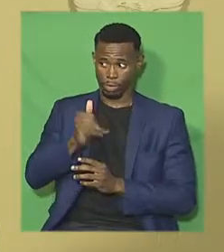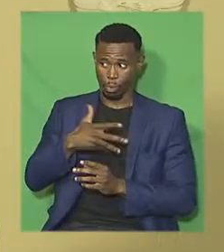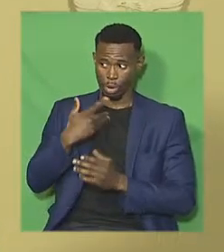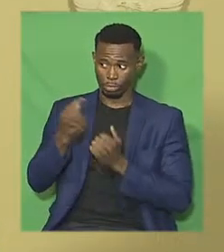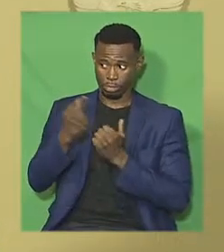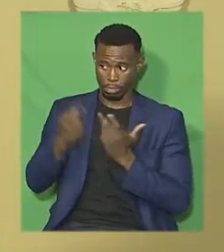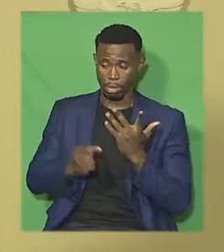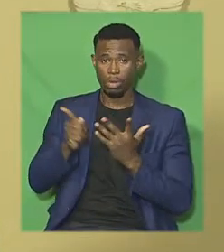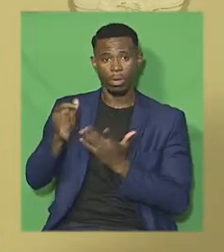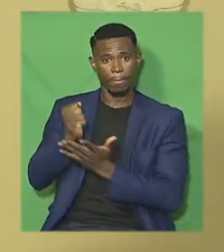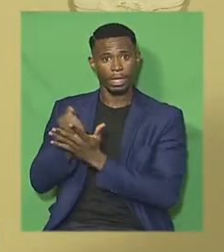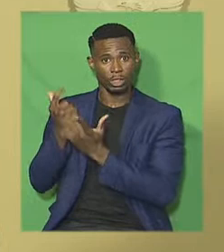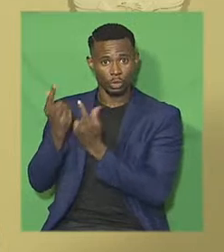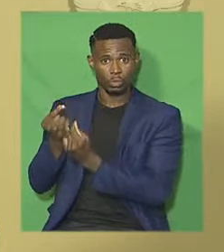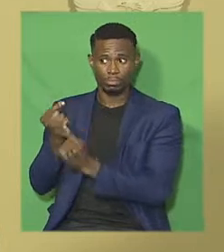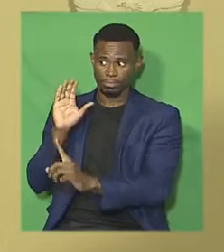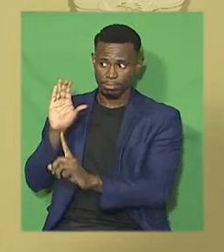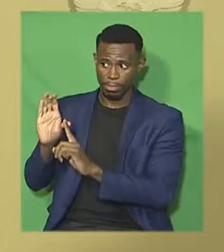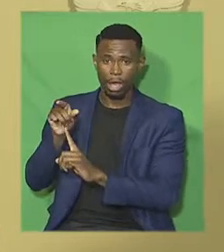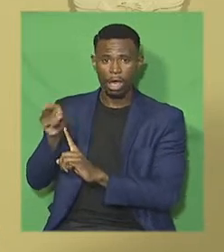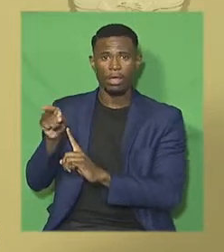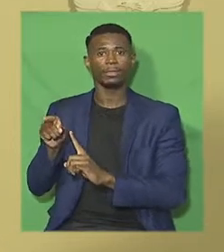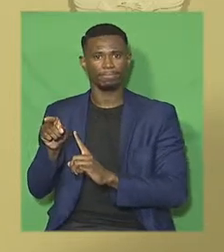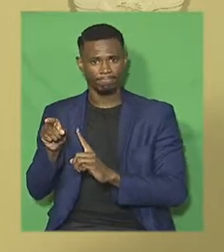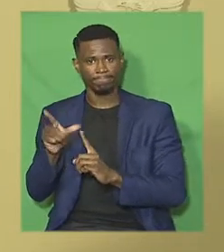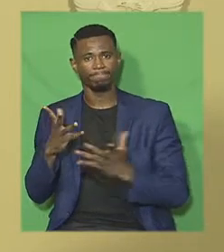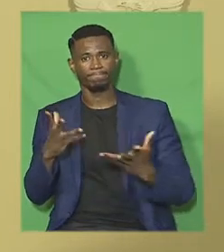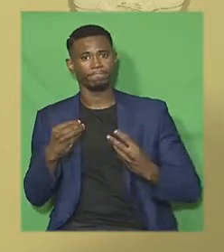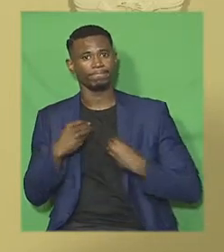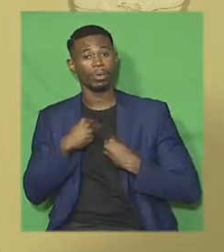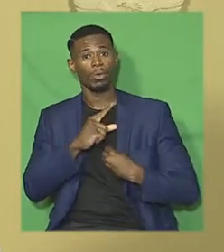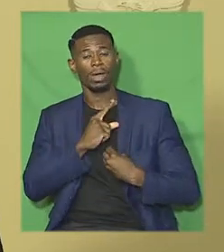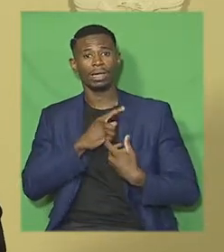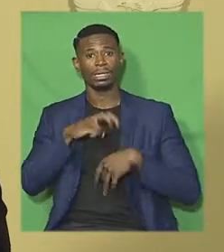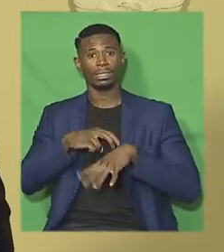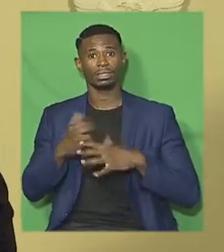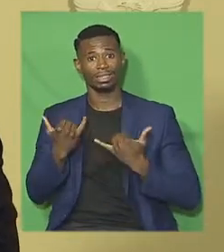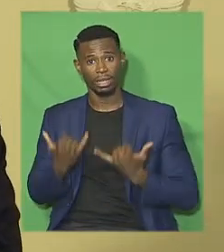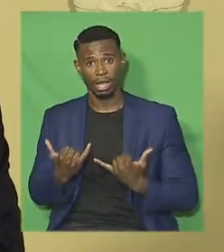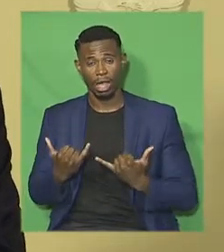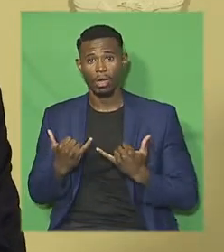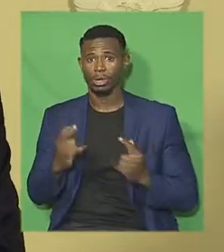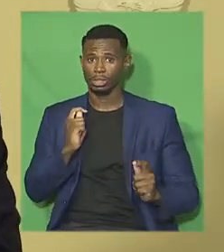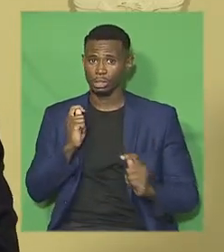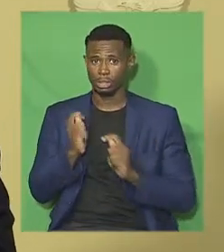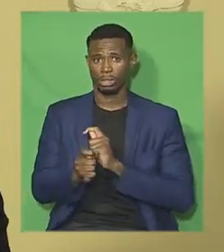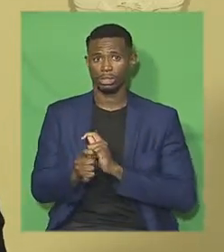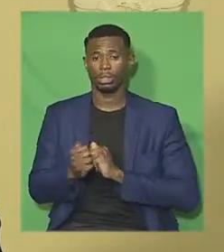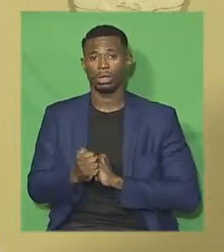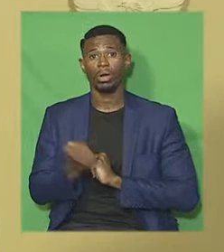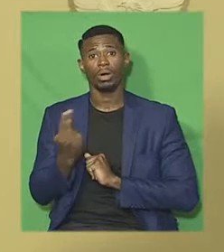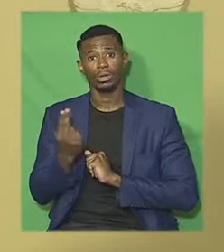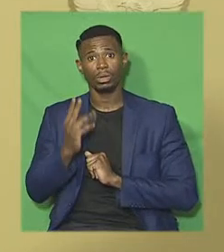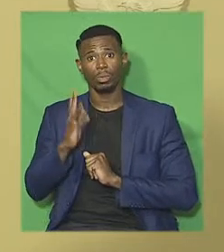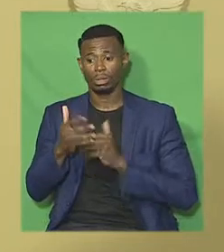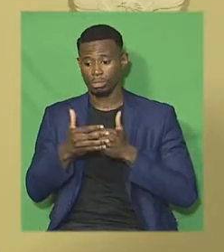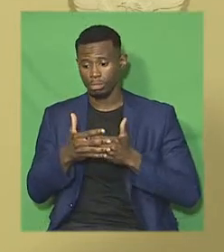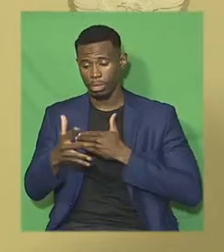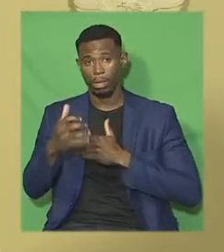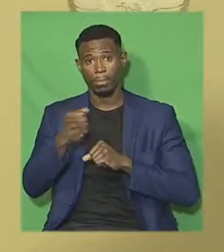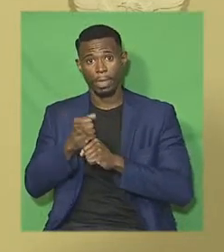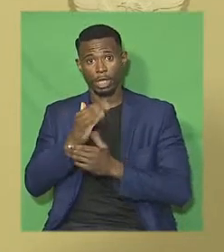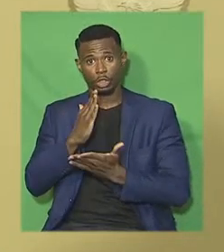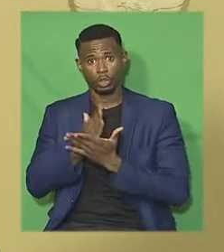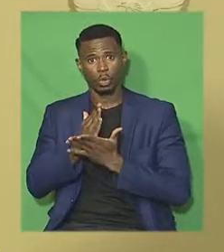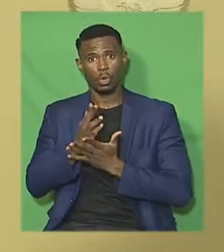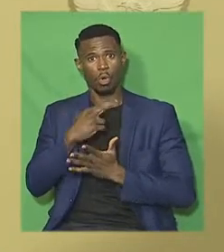make a meaningful difference and change now, that will also enable real progress